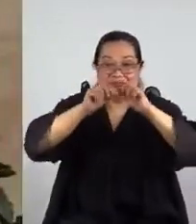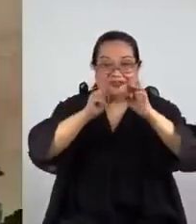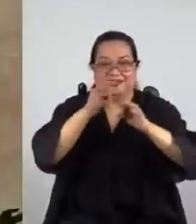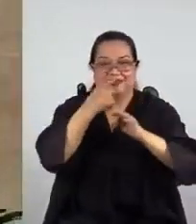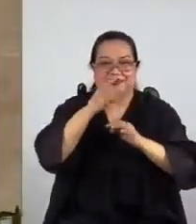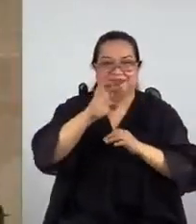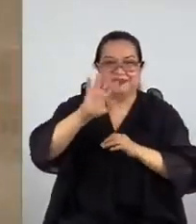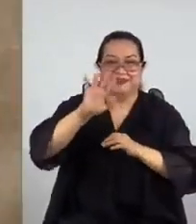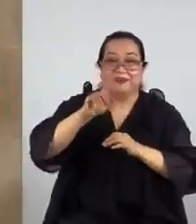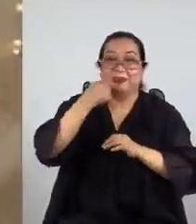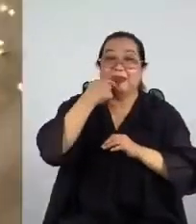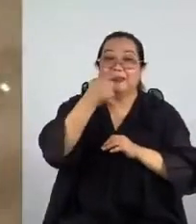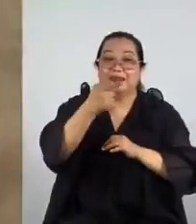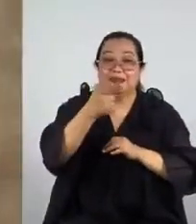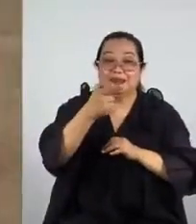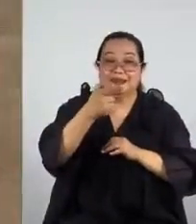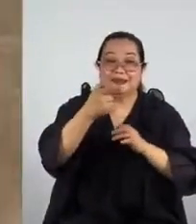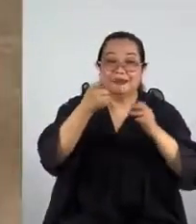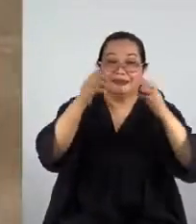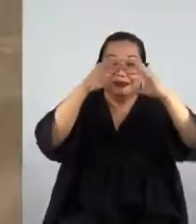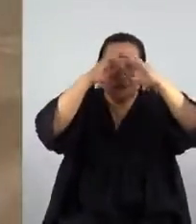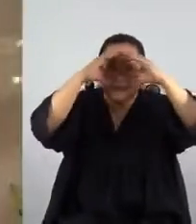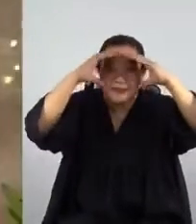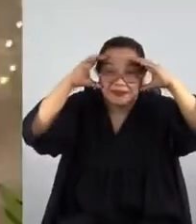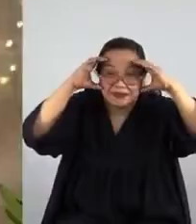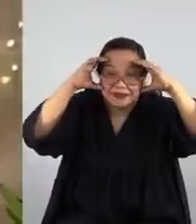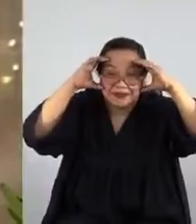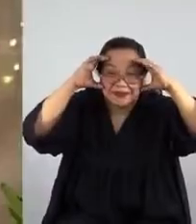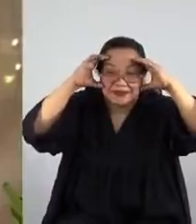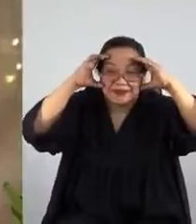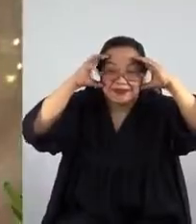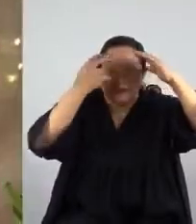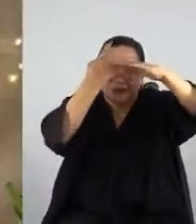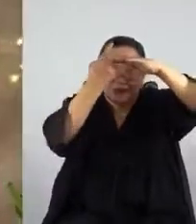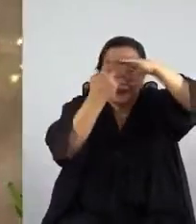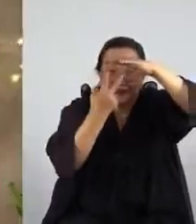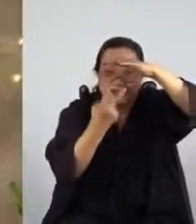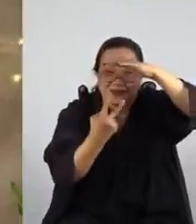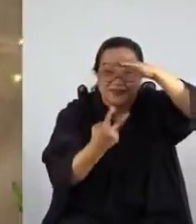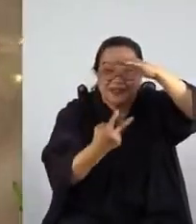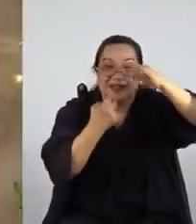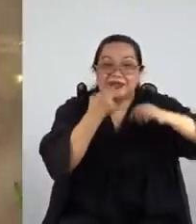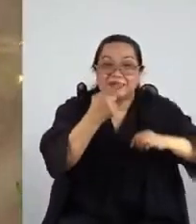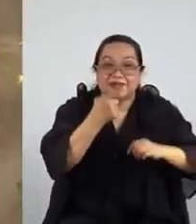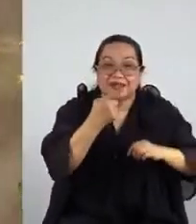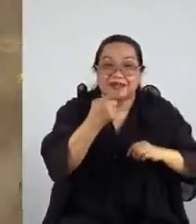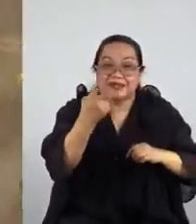the way he will signal me is this. So in face mask, I have my face mask, he would say,